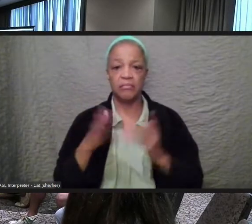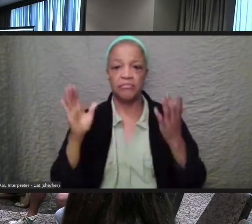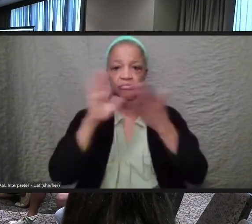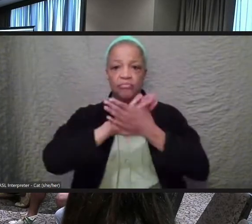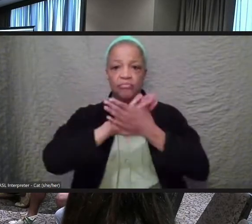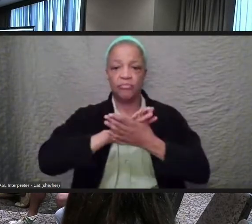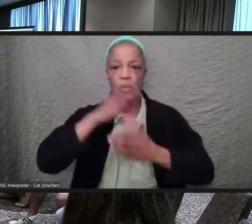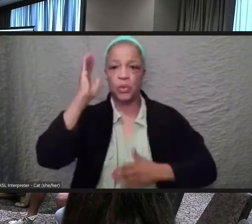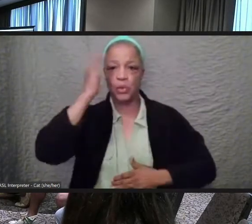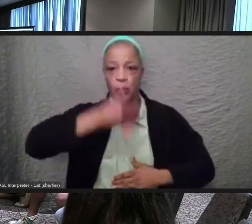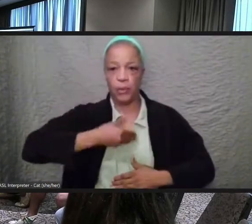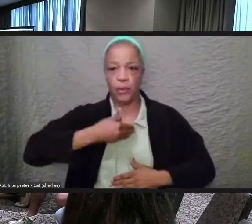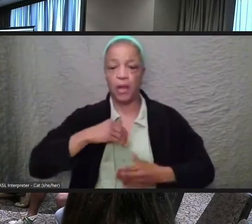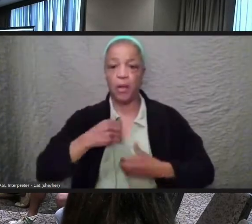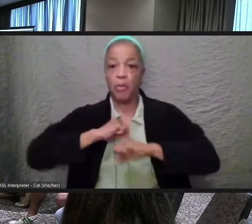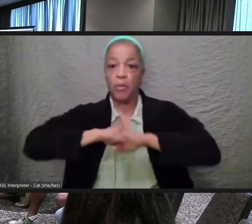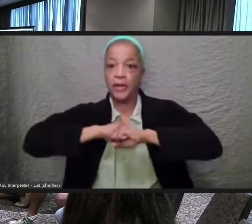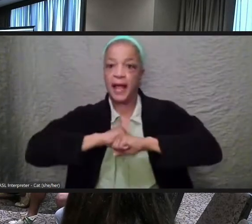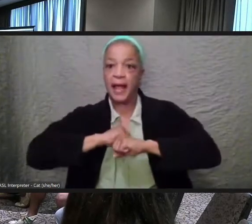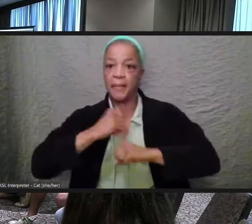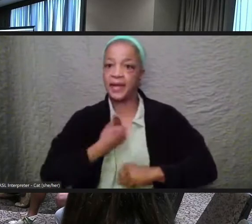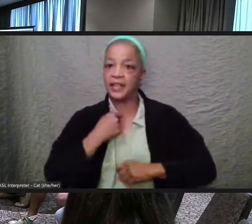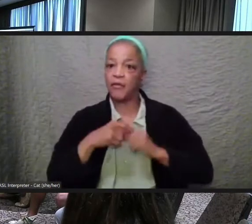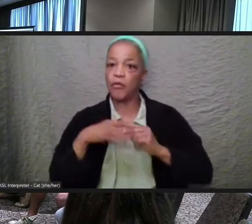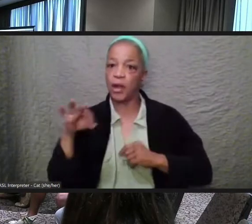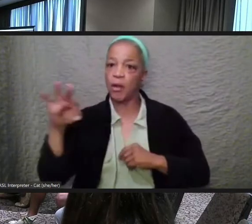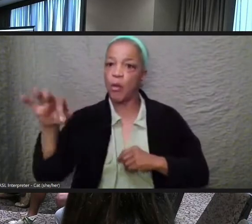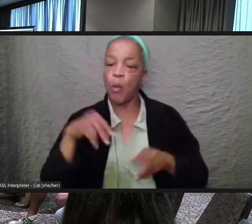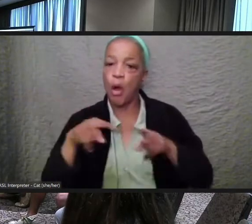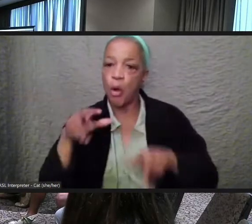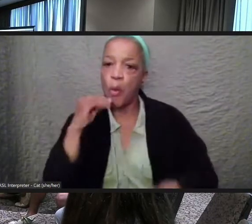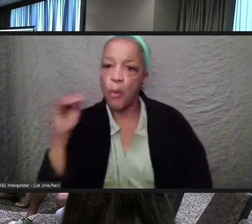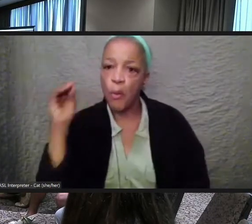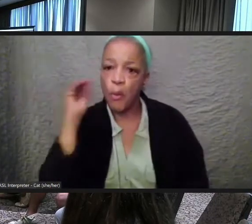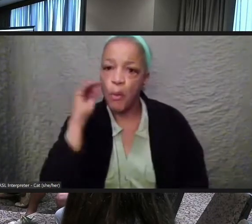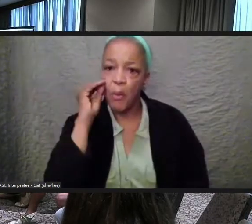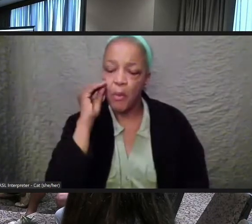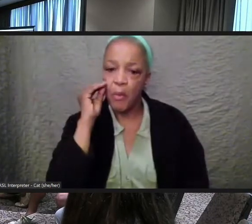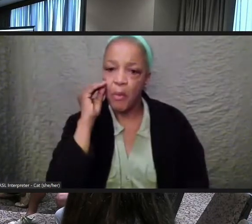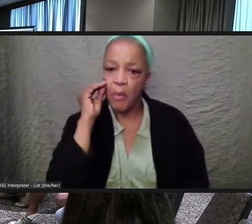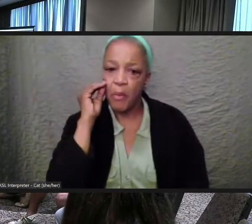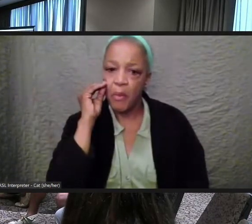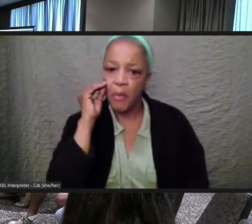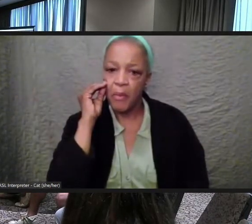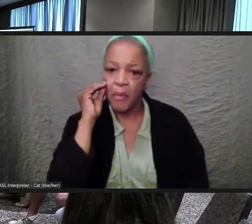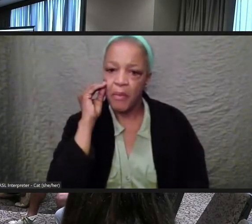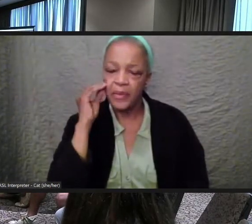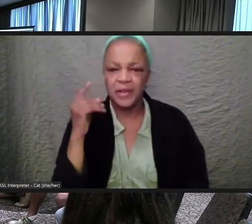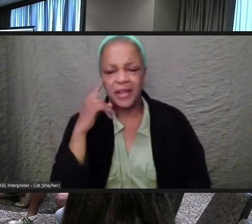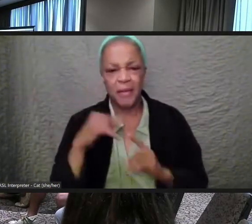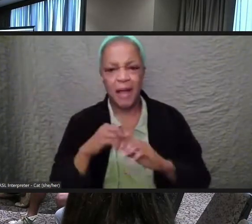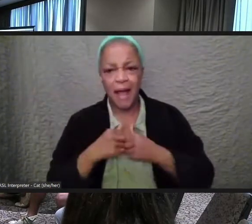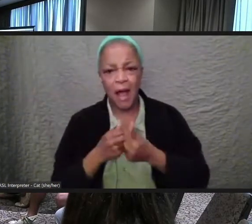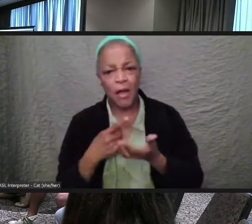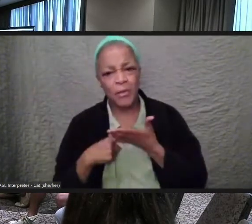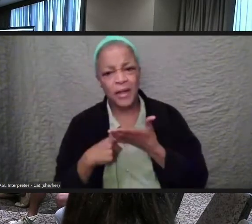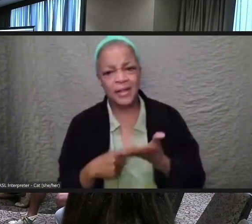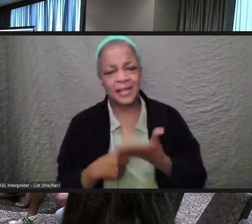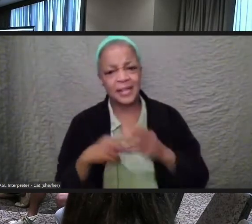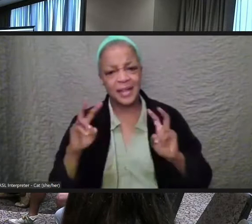protect myself when I walk home. And just things like that, like how can we talk about that